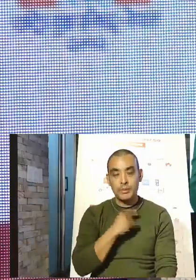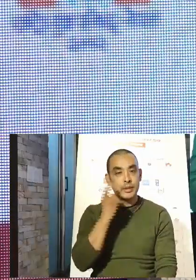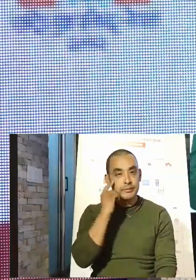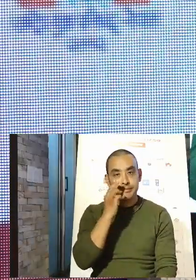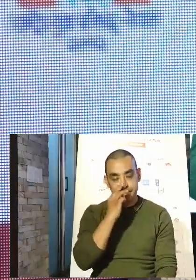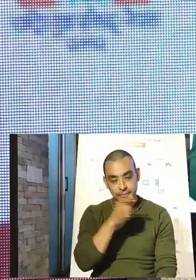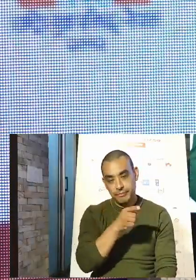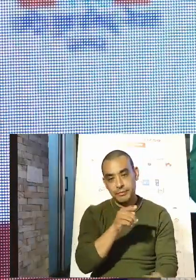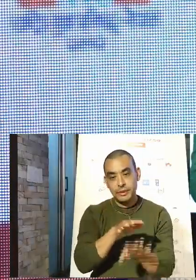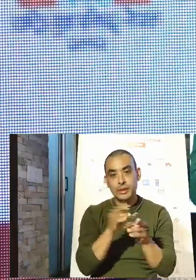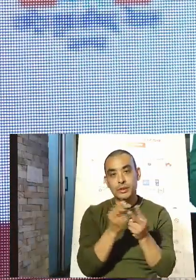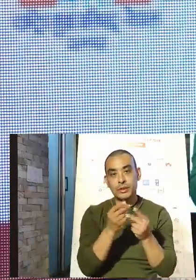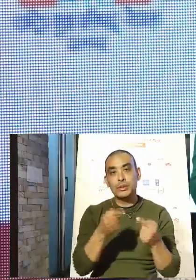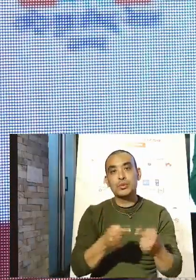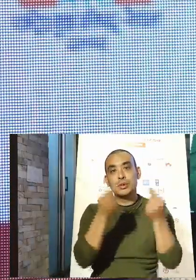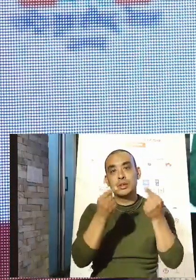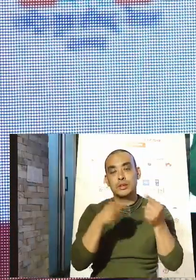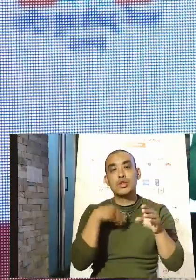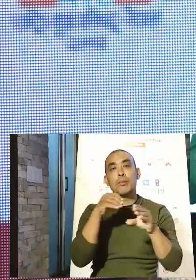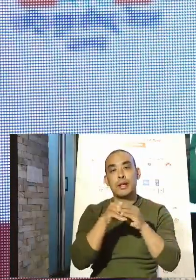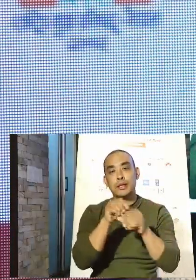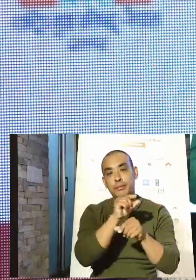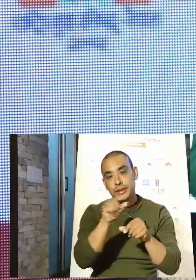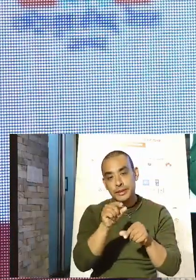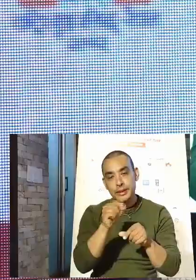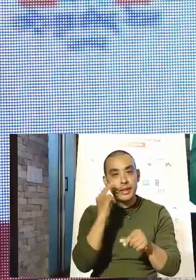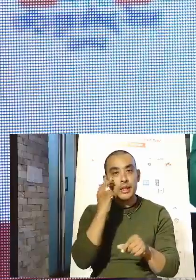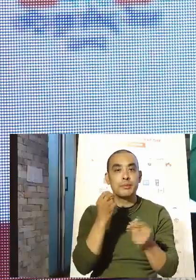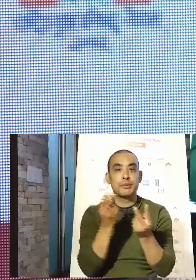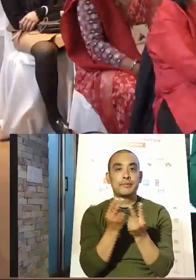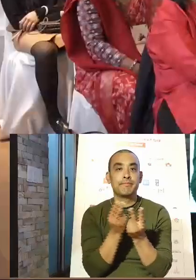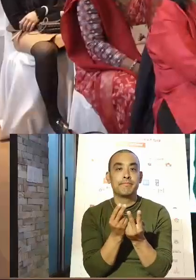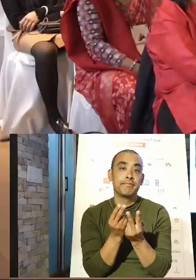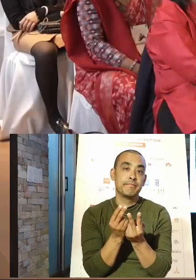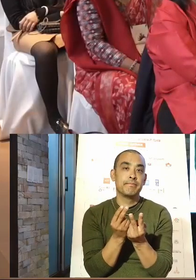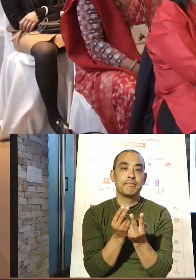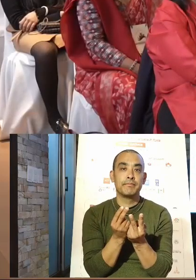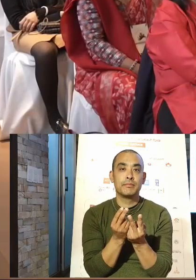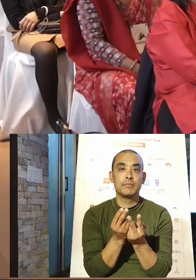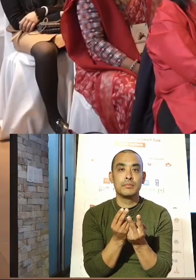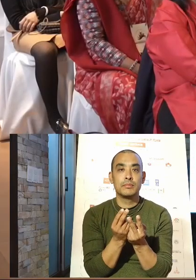the most challenge for participants was to find a kind of